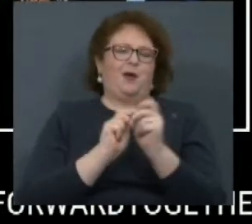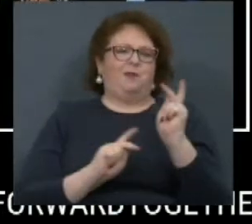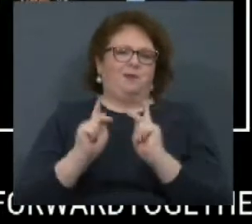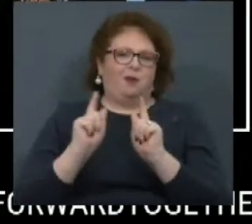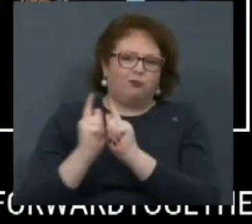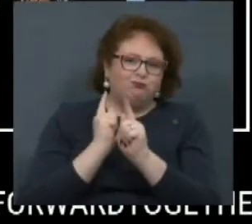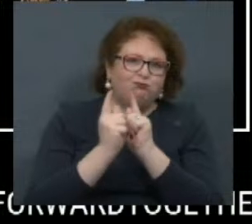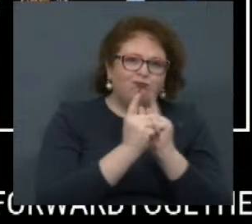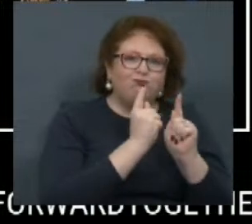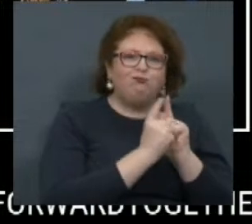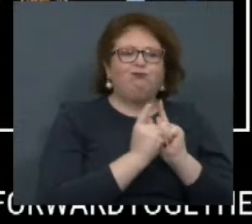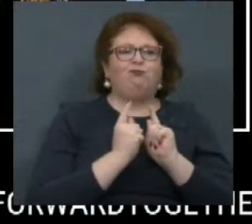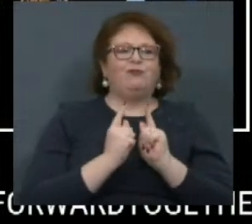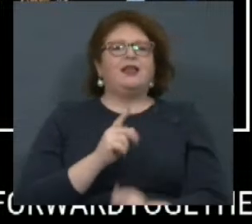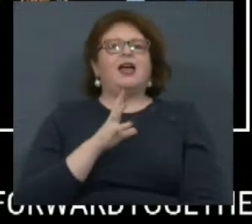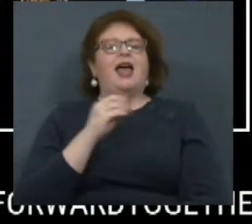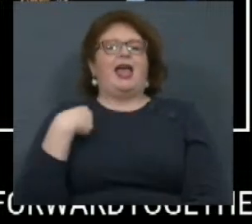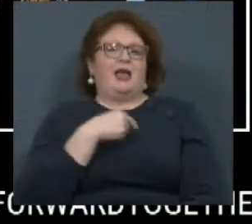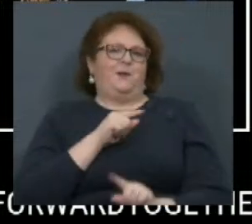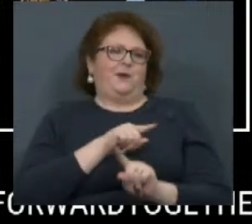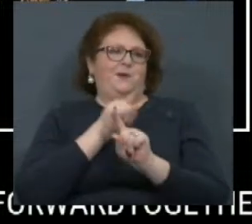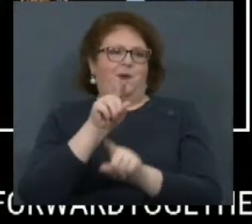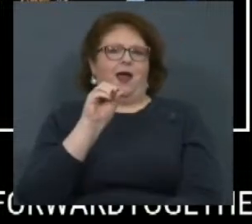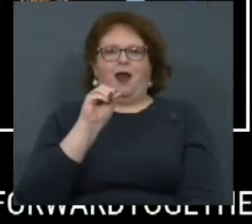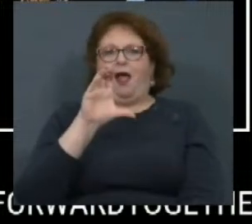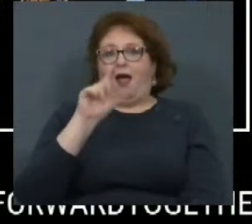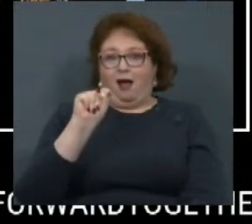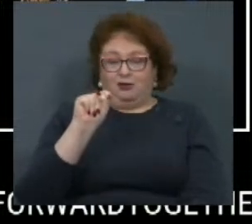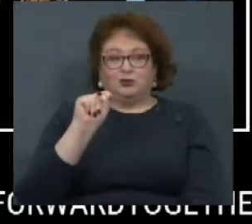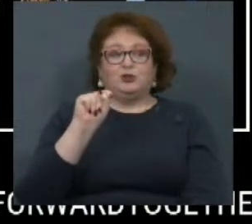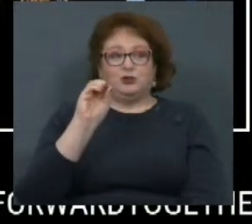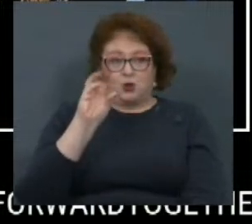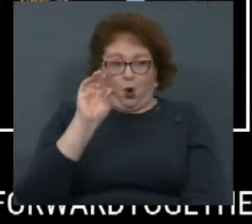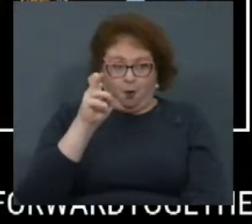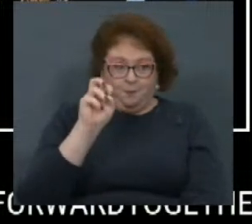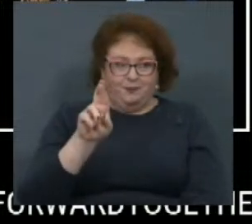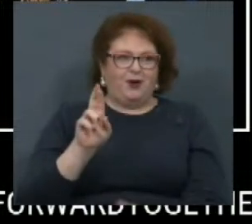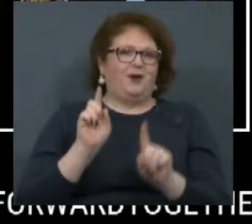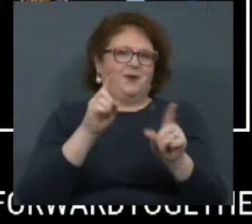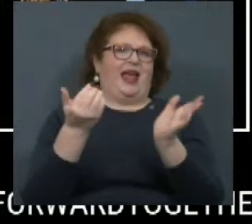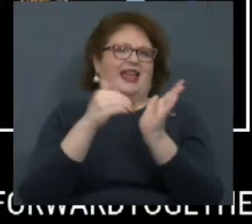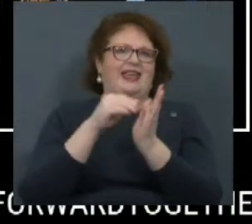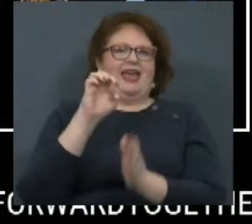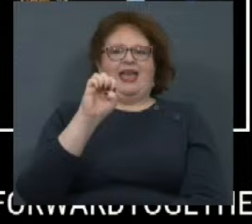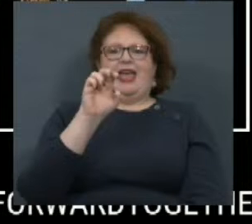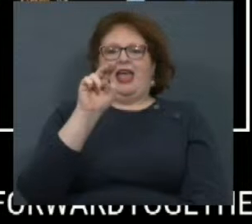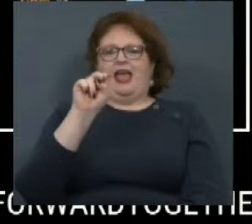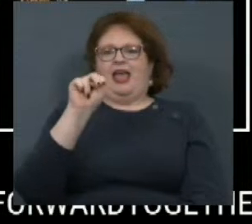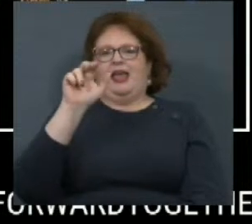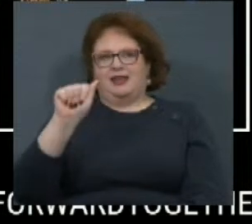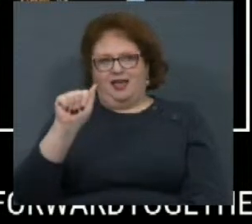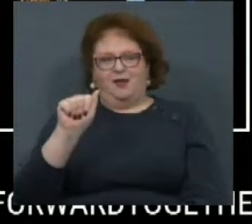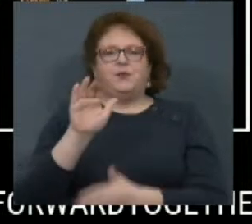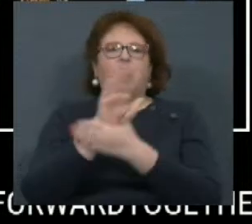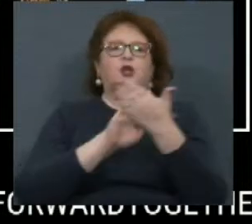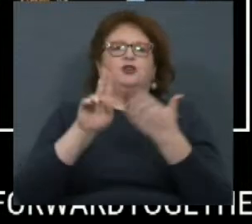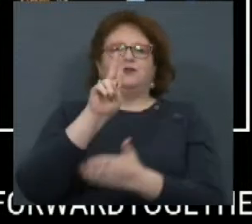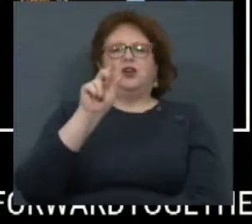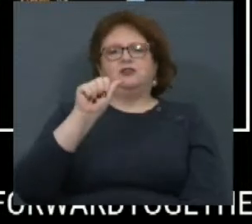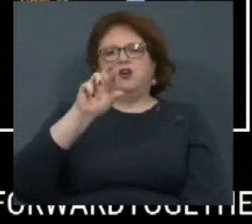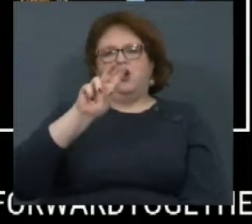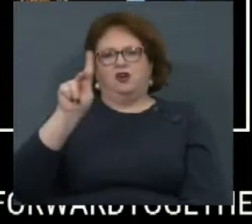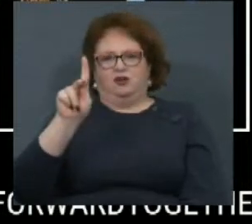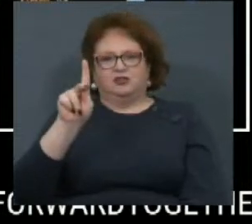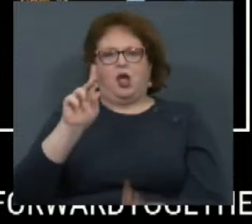And then in October, we went back to Enna, and we had the University of Arkansas Department of